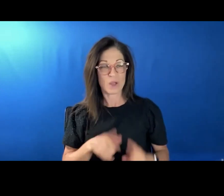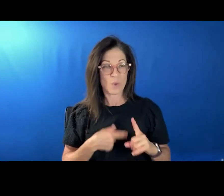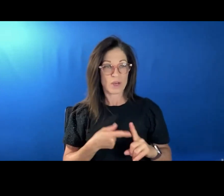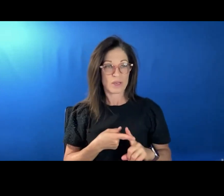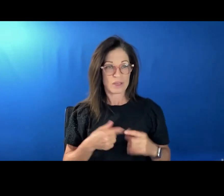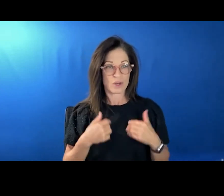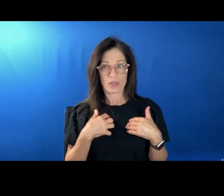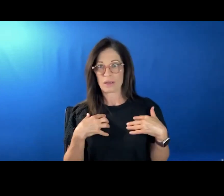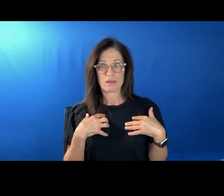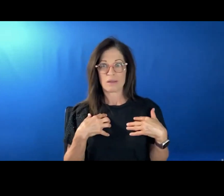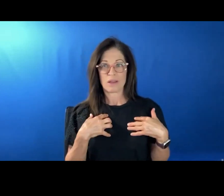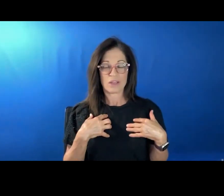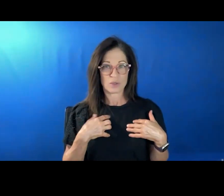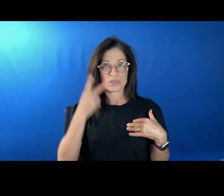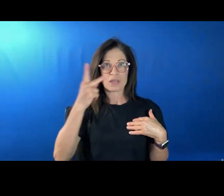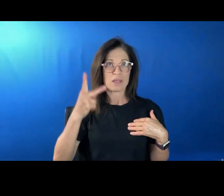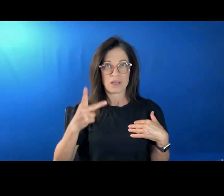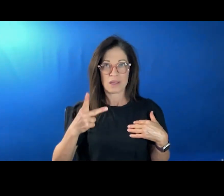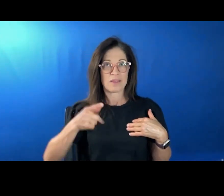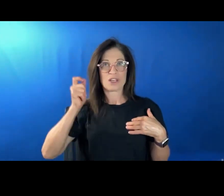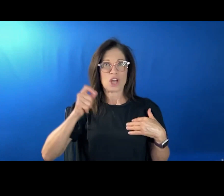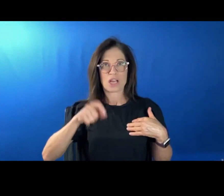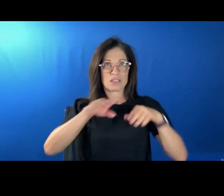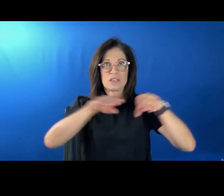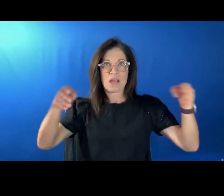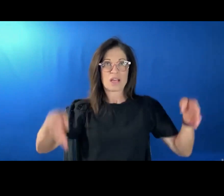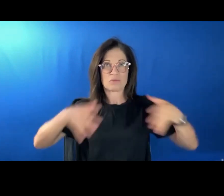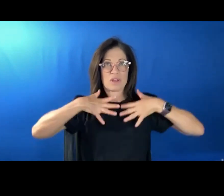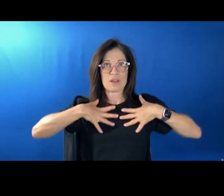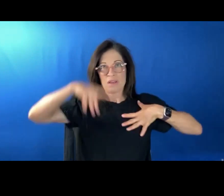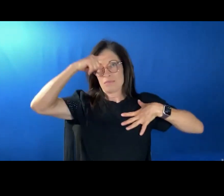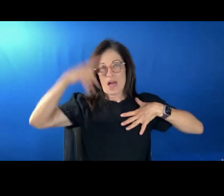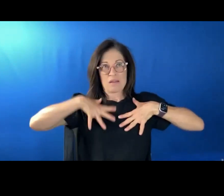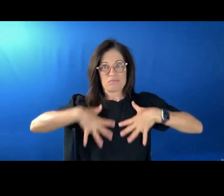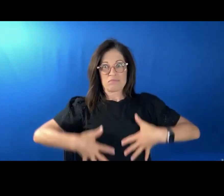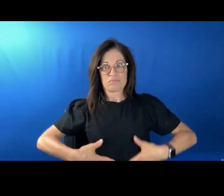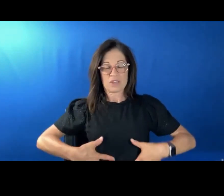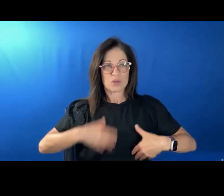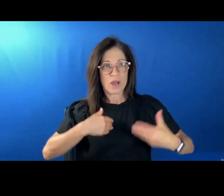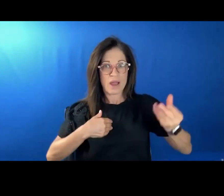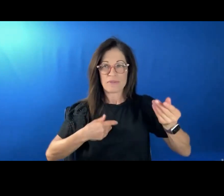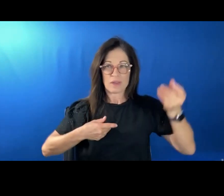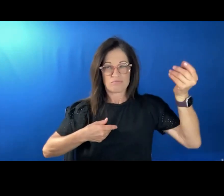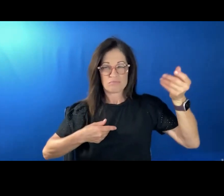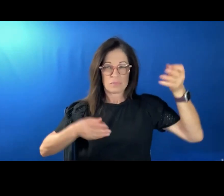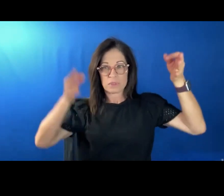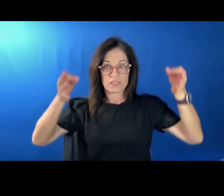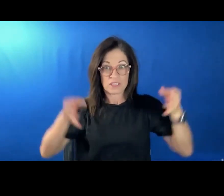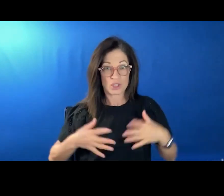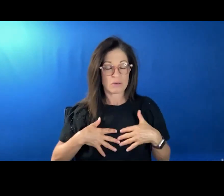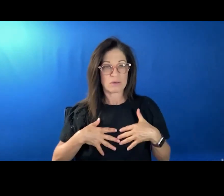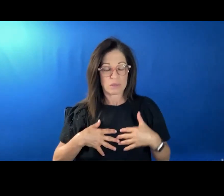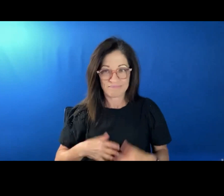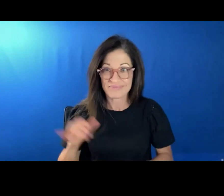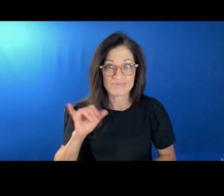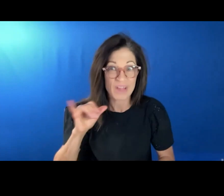that big desk with the robe on and they're walking in knowing that you hold that piece in their hands. It's the same concept here that we try